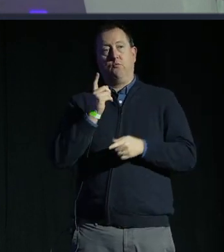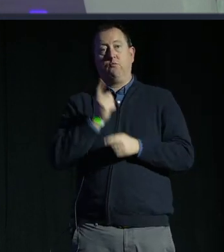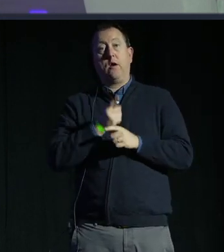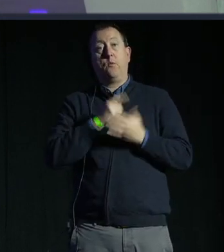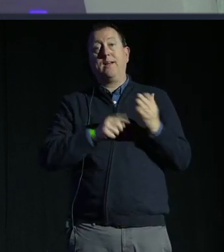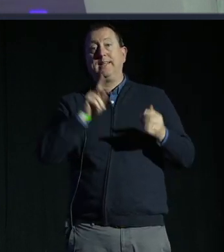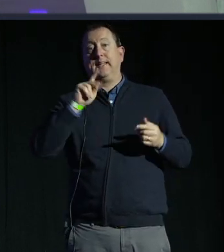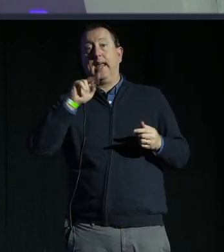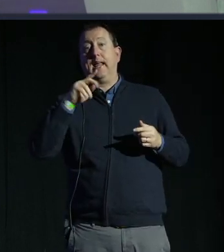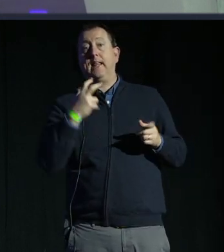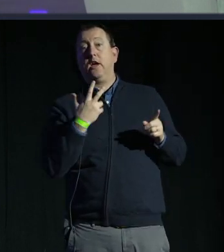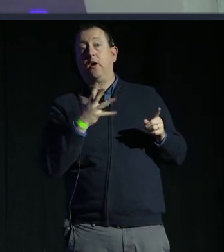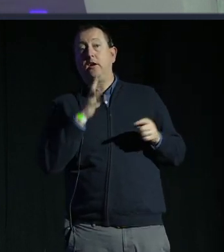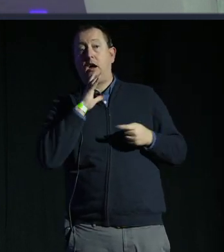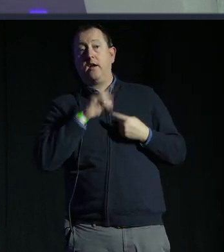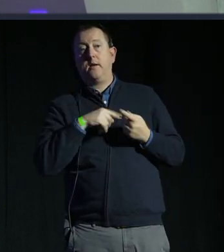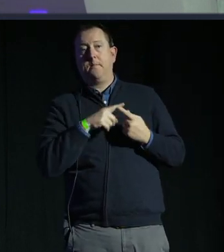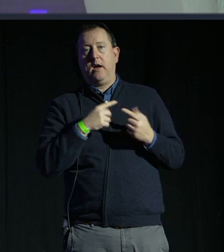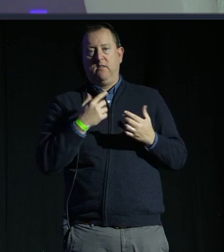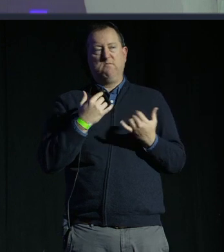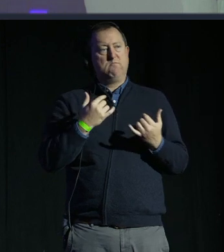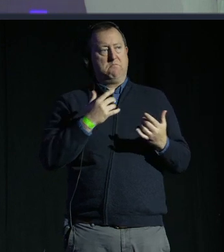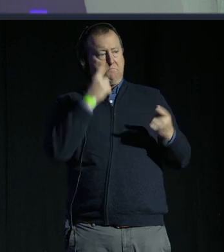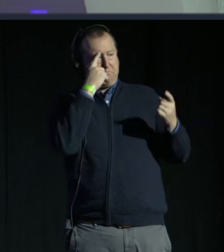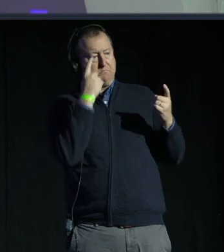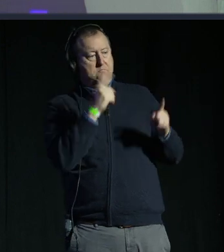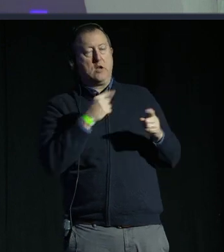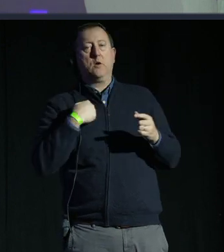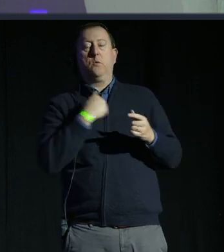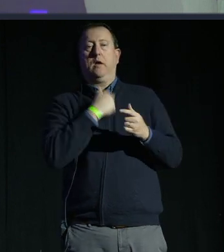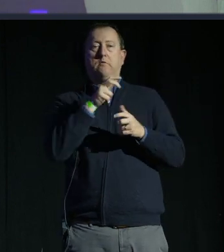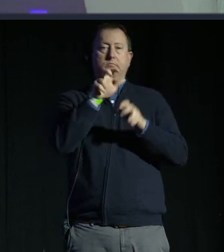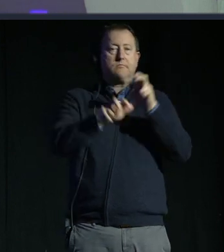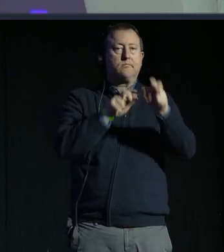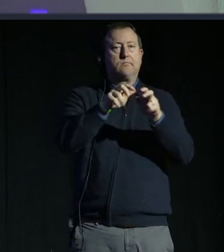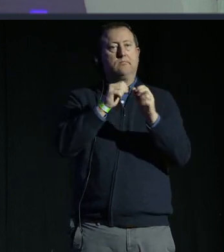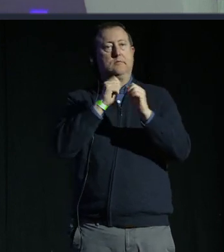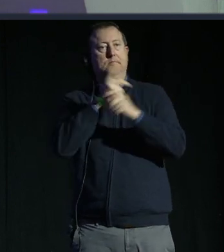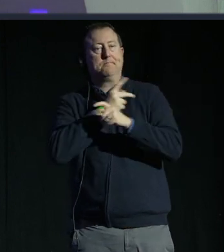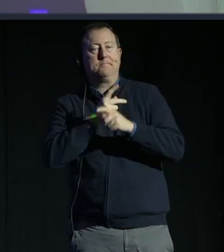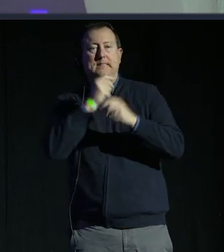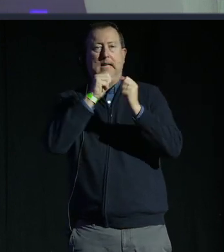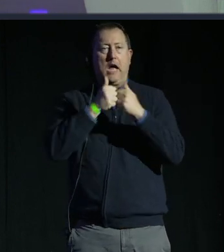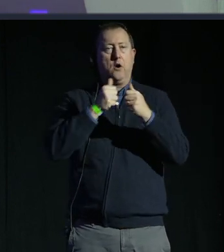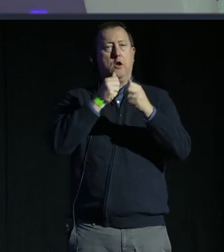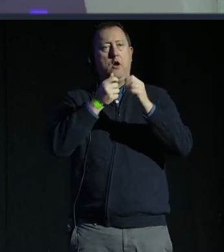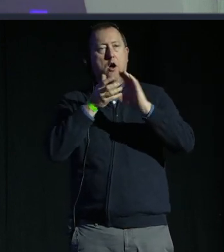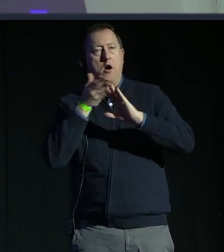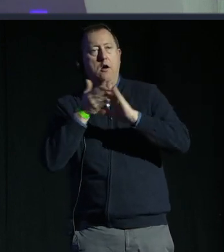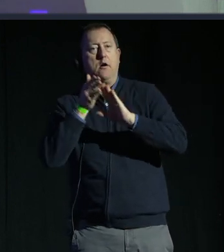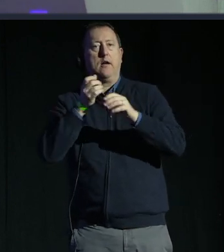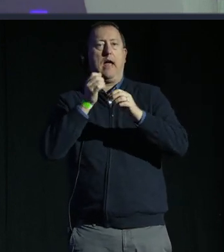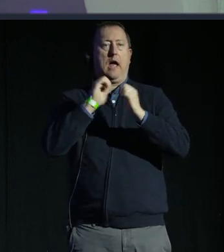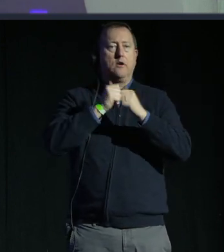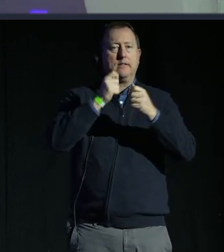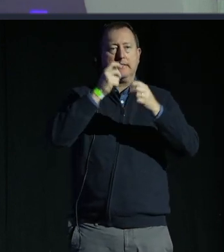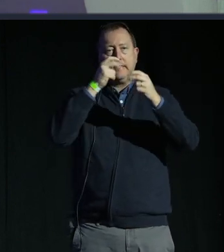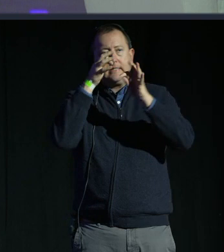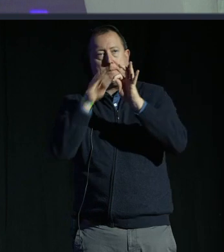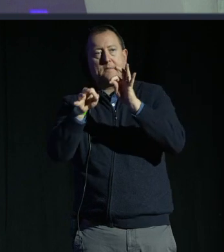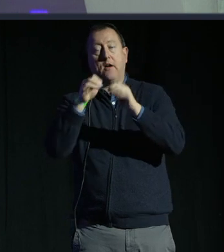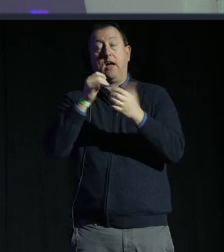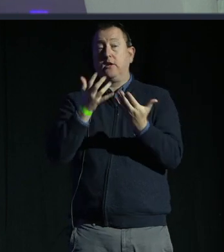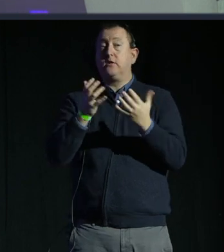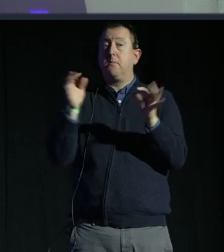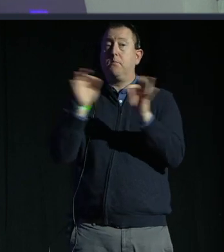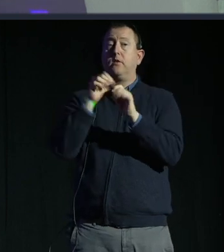about, right, our investment has been how do we automate, how do we simplify, how do we give people the tools and technologies to make it simpler so